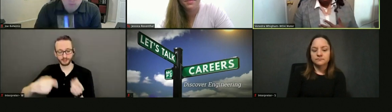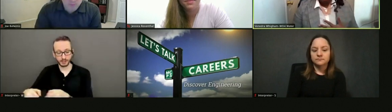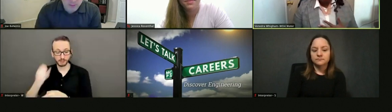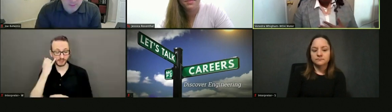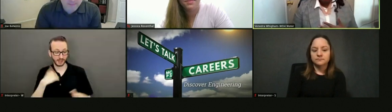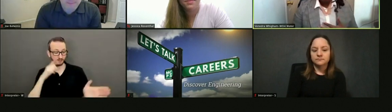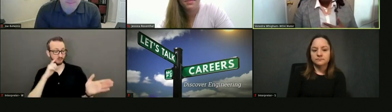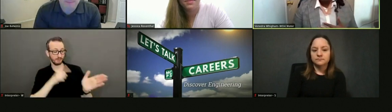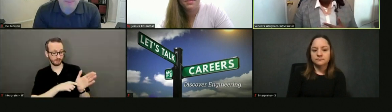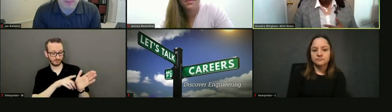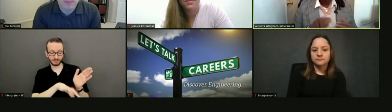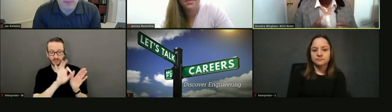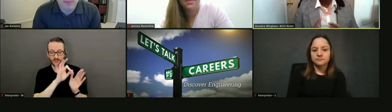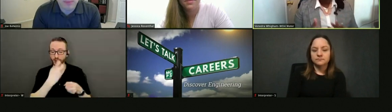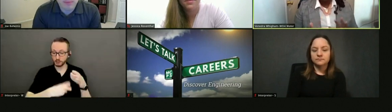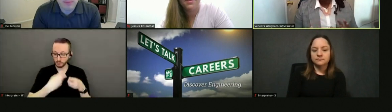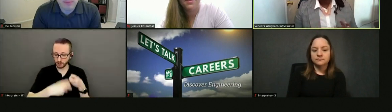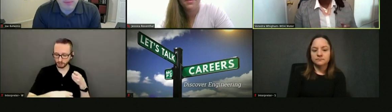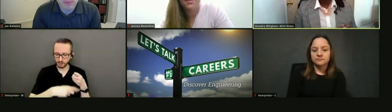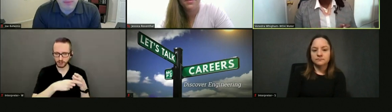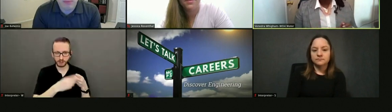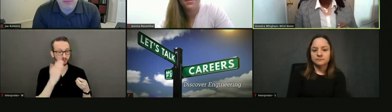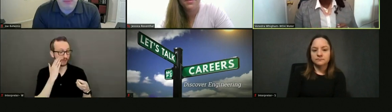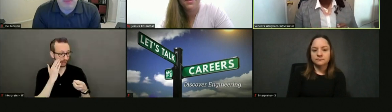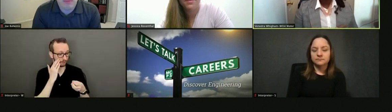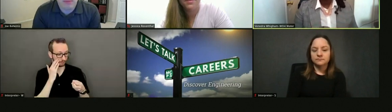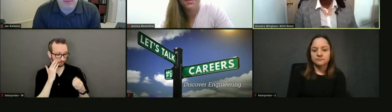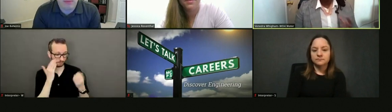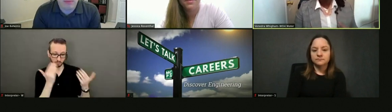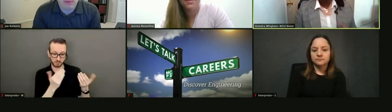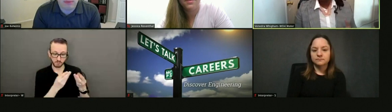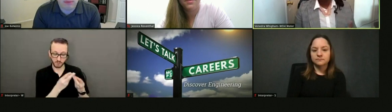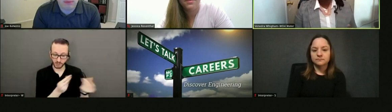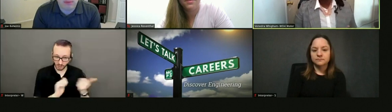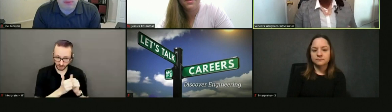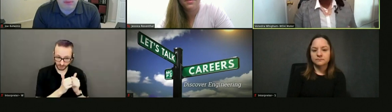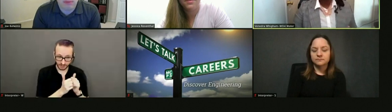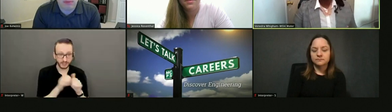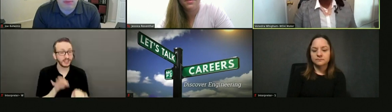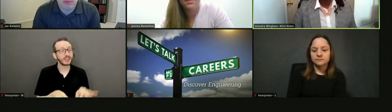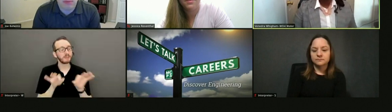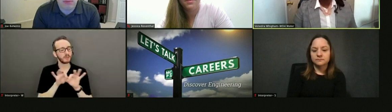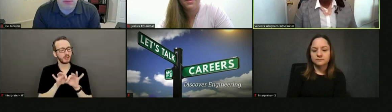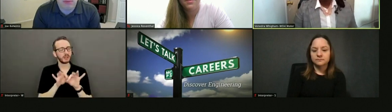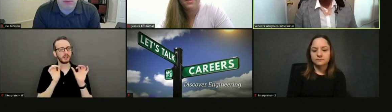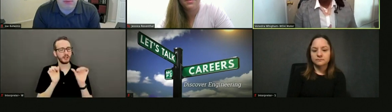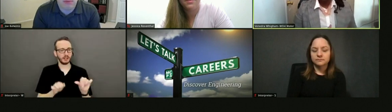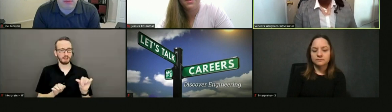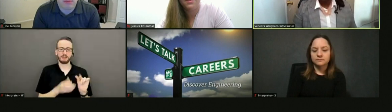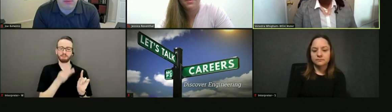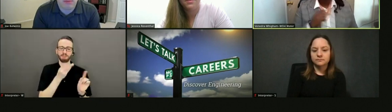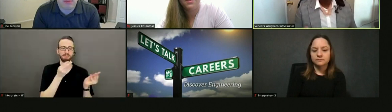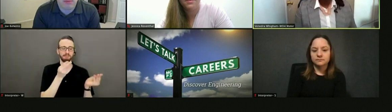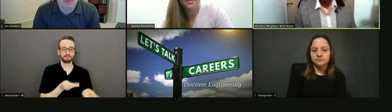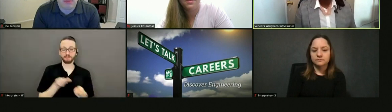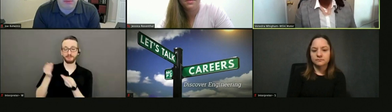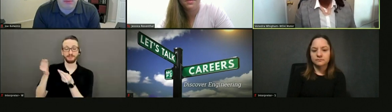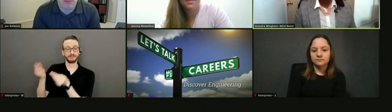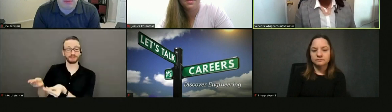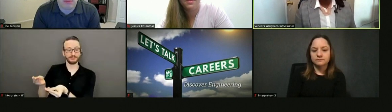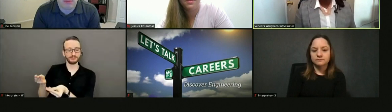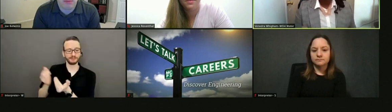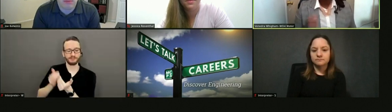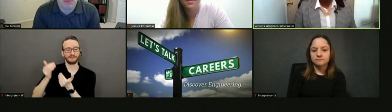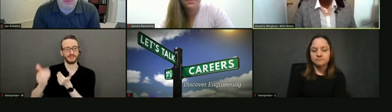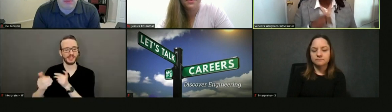problem, I know how to solve it, it's important for me to just be able to pass it along, pass the baton to the